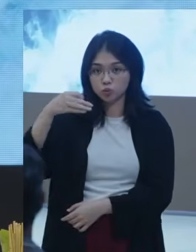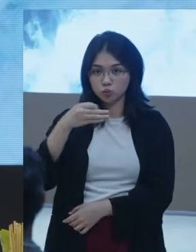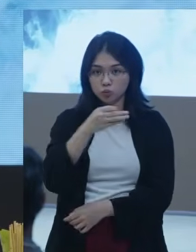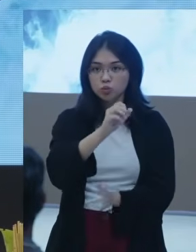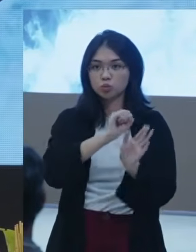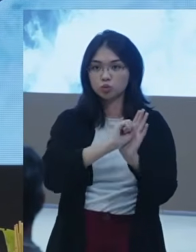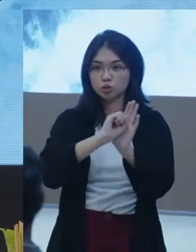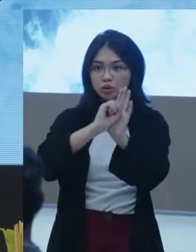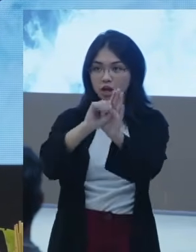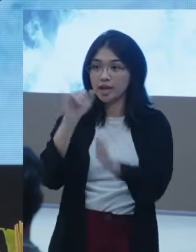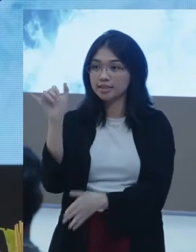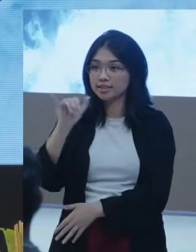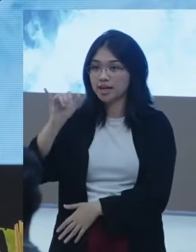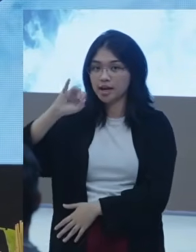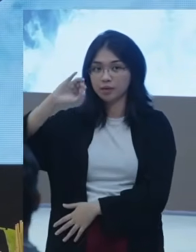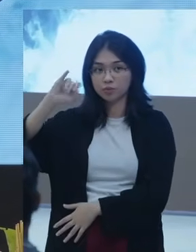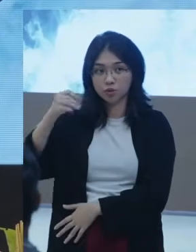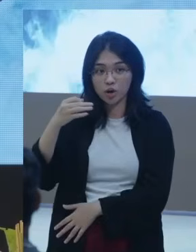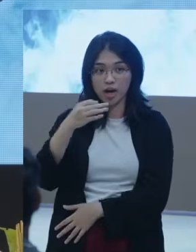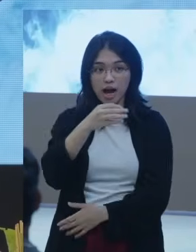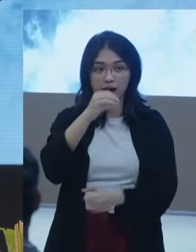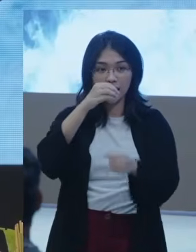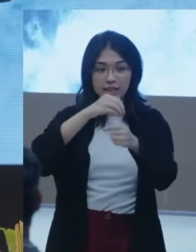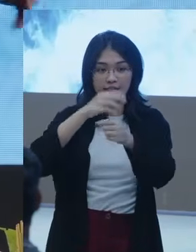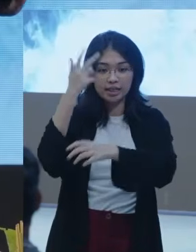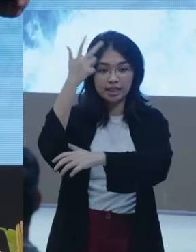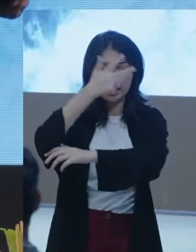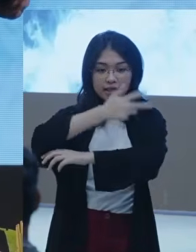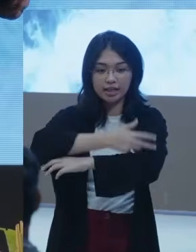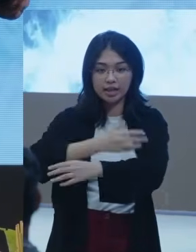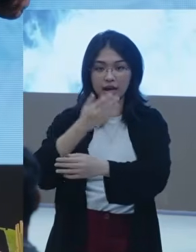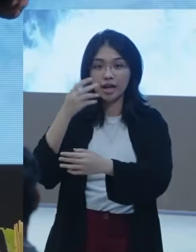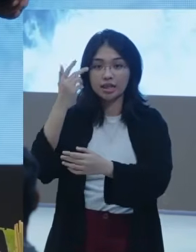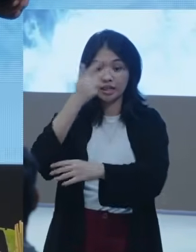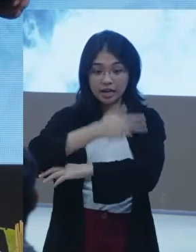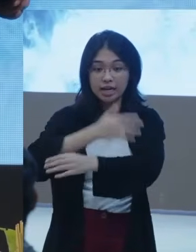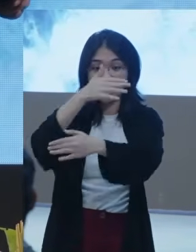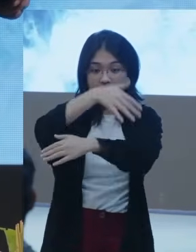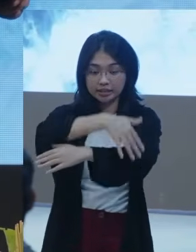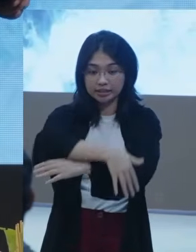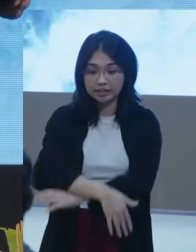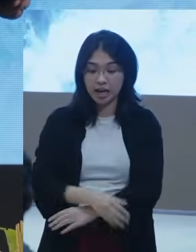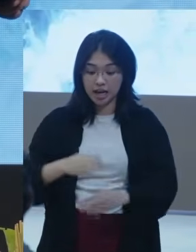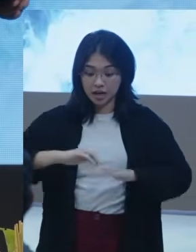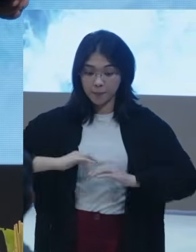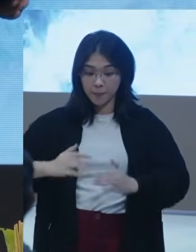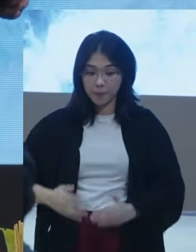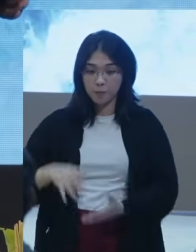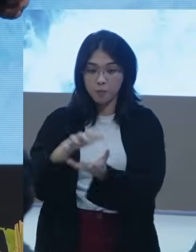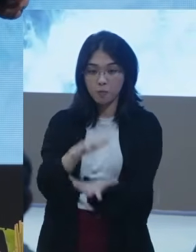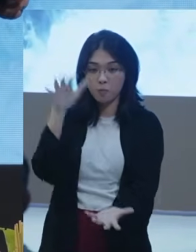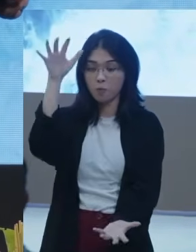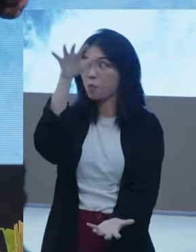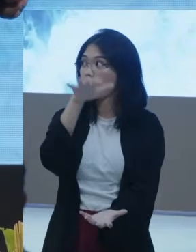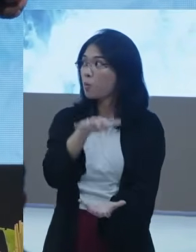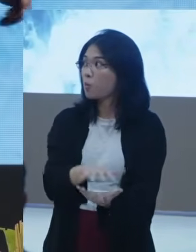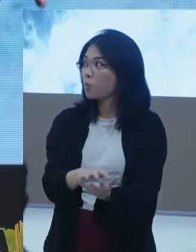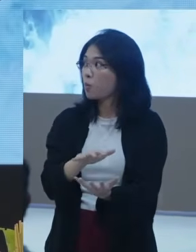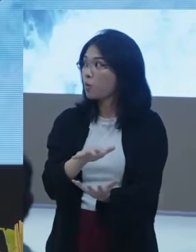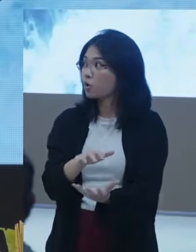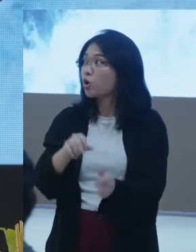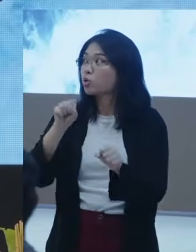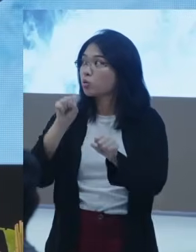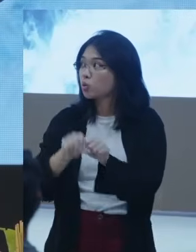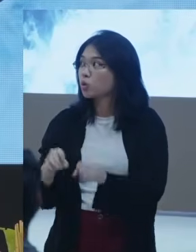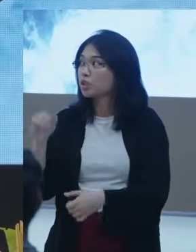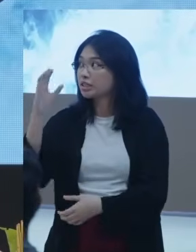as Jonah was 3 days and 3 nights in the belly of the great fish, so will the Son of Man be 3 days and 3